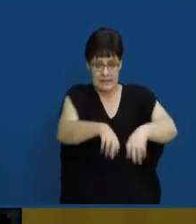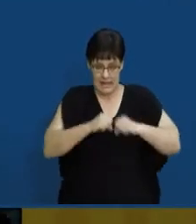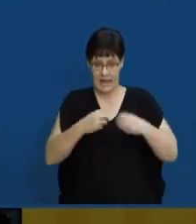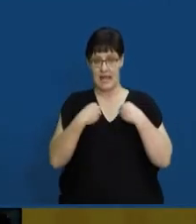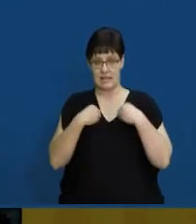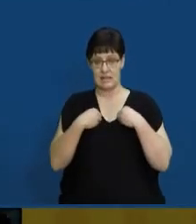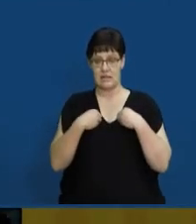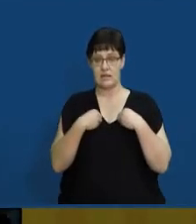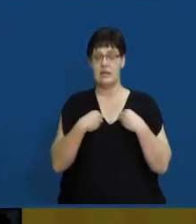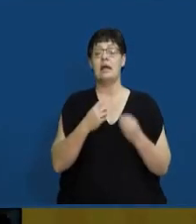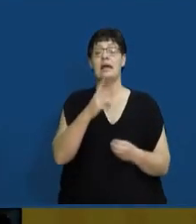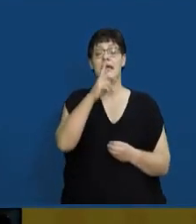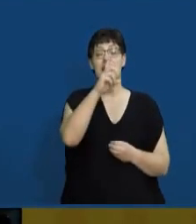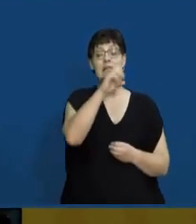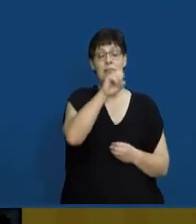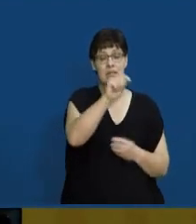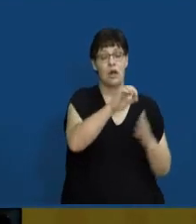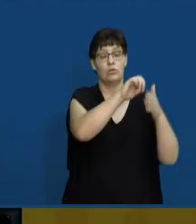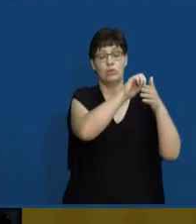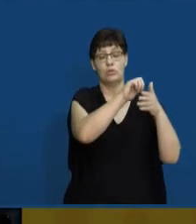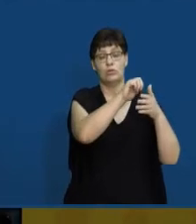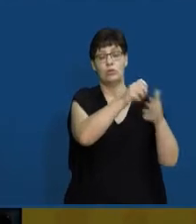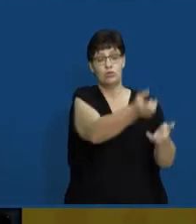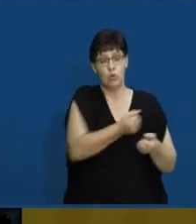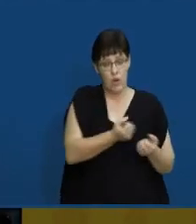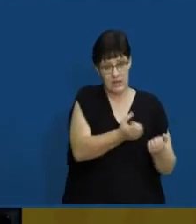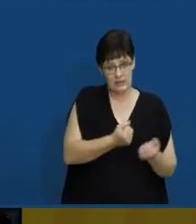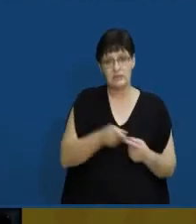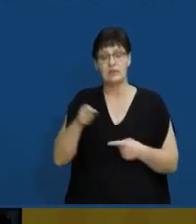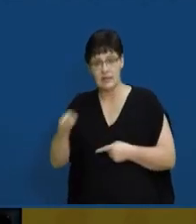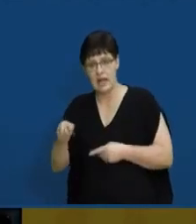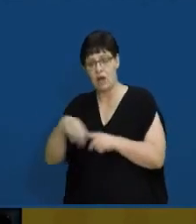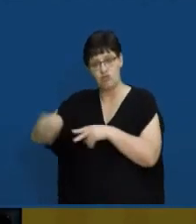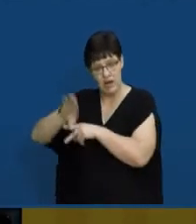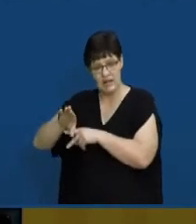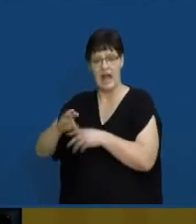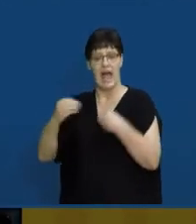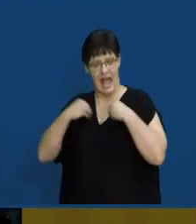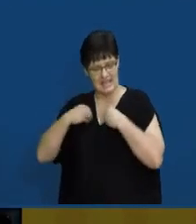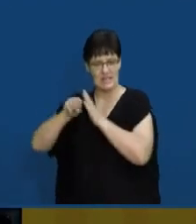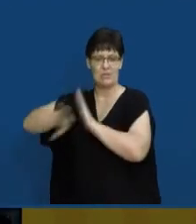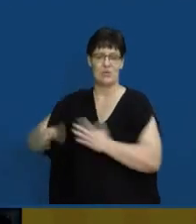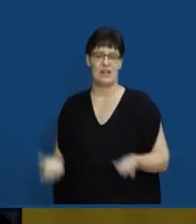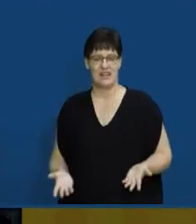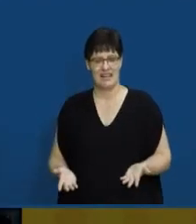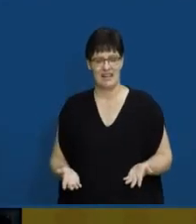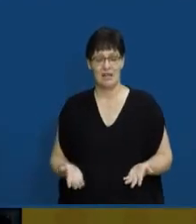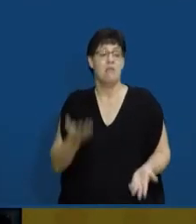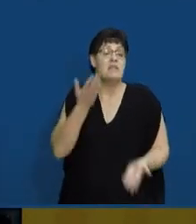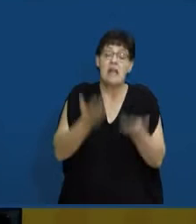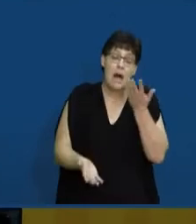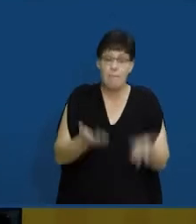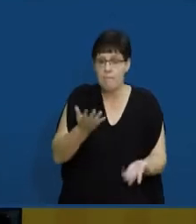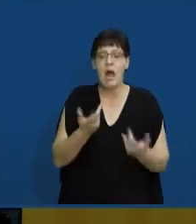Debit drawings, credit asset disposal, right? And then sometimes you have